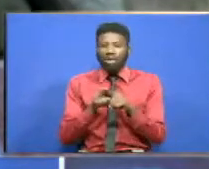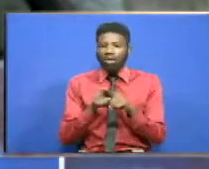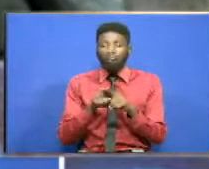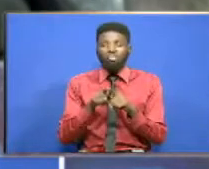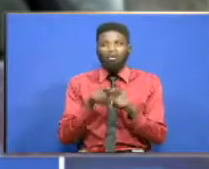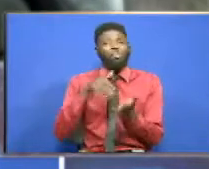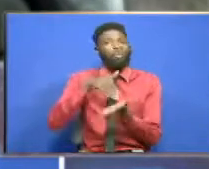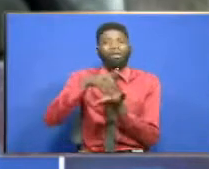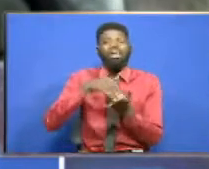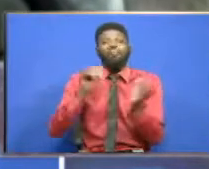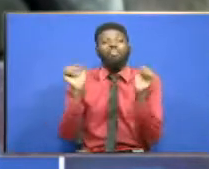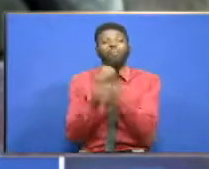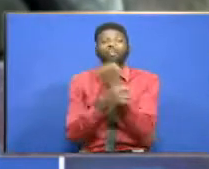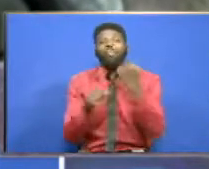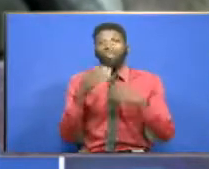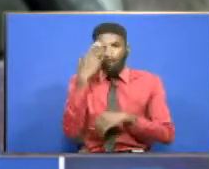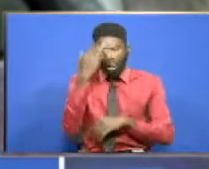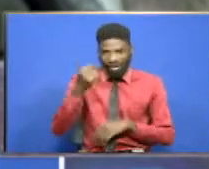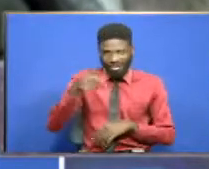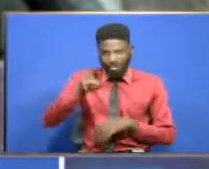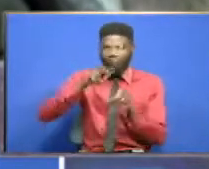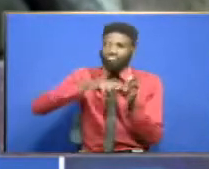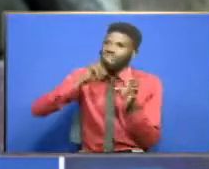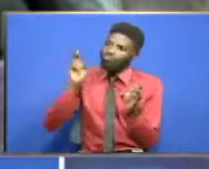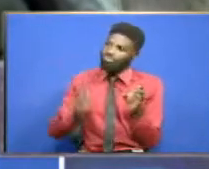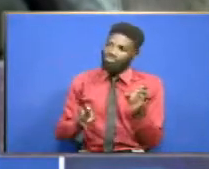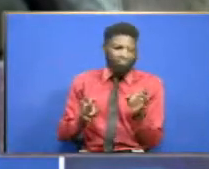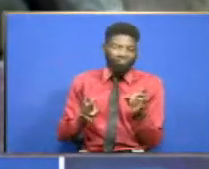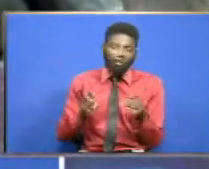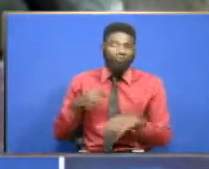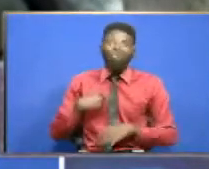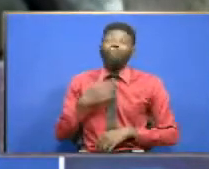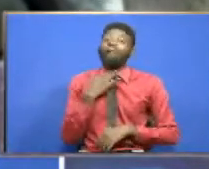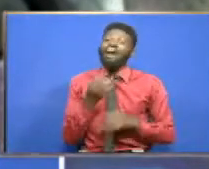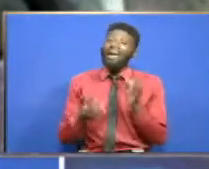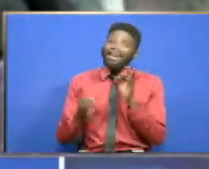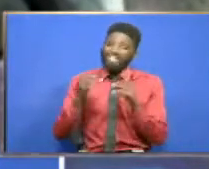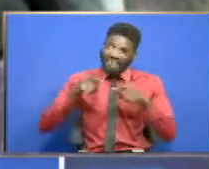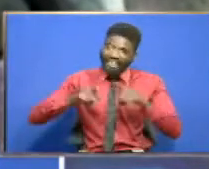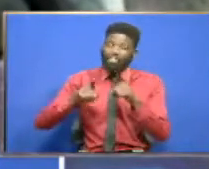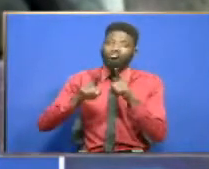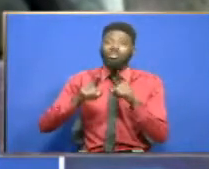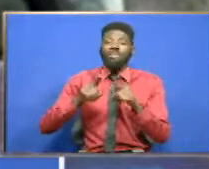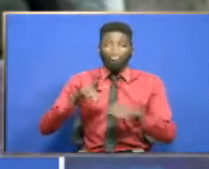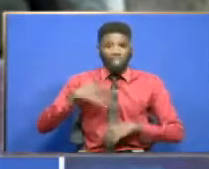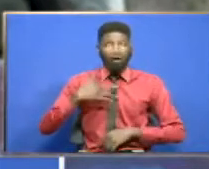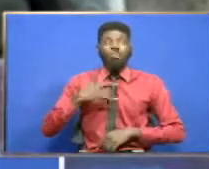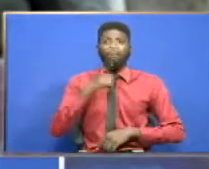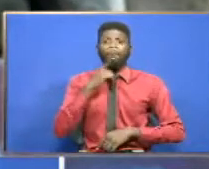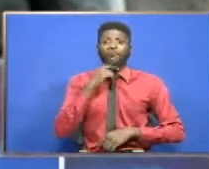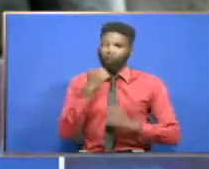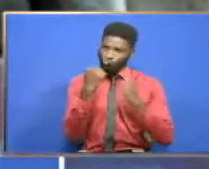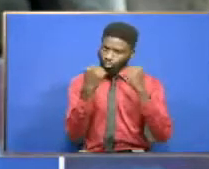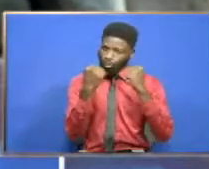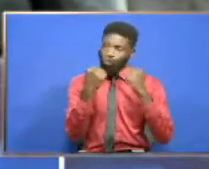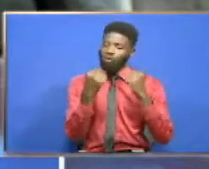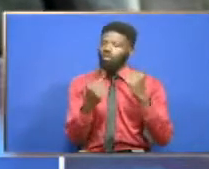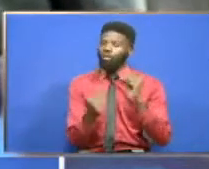kitayumba kwa sababu ametoka. Na nataka kama yeye ni mwanaume kabisa ama kamili